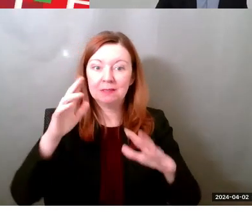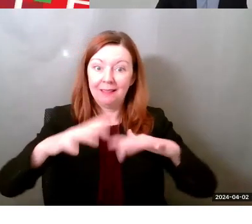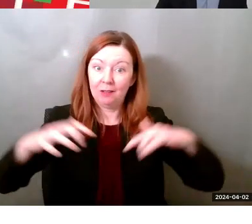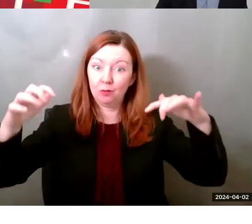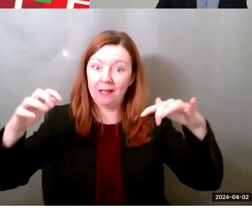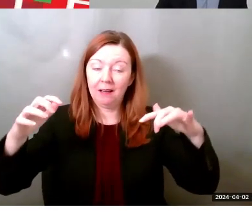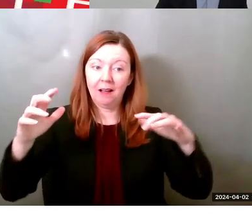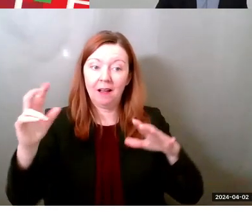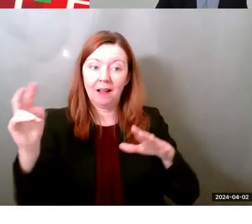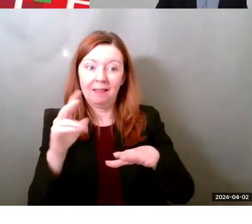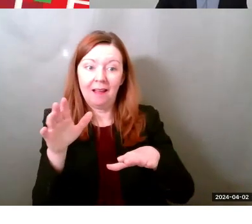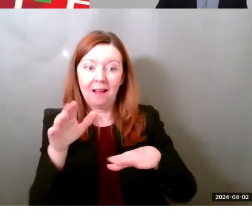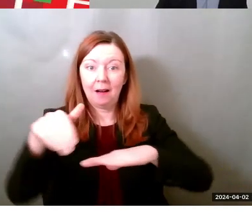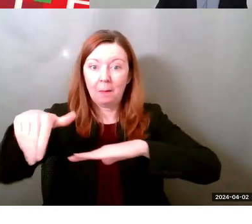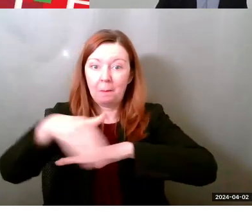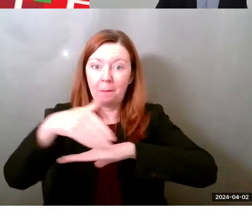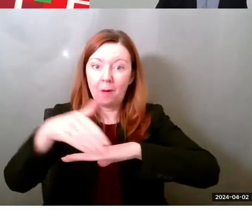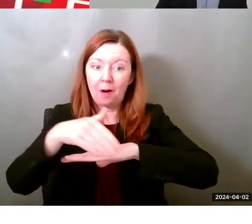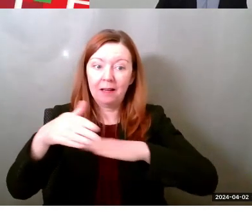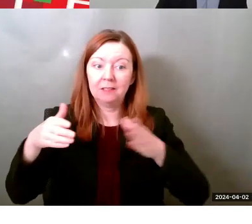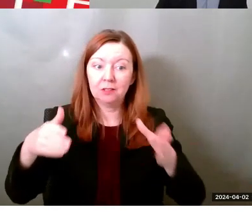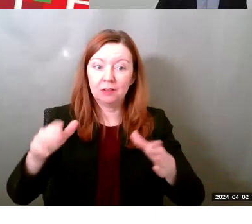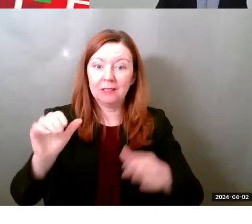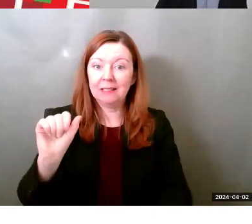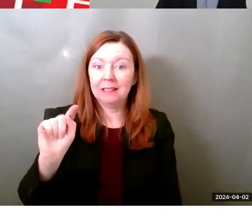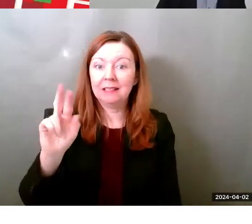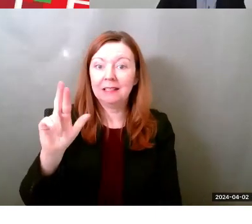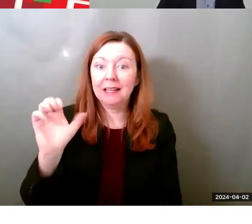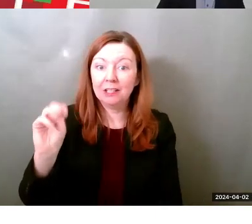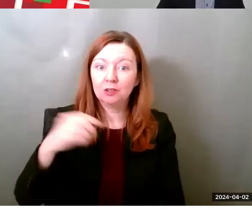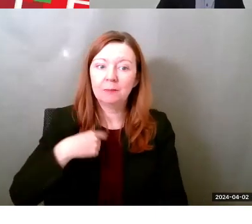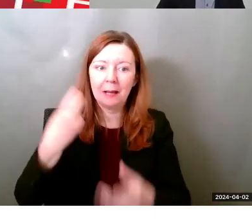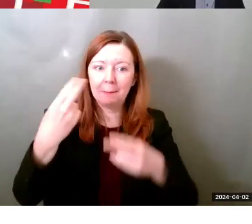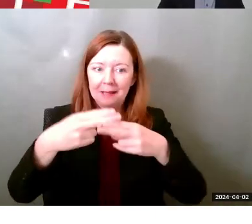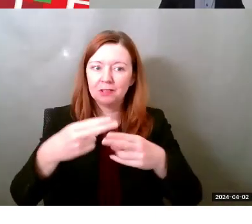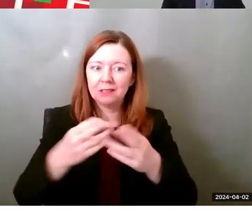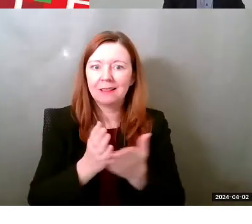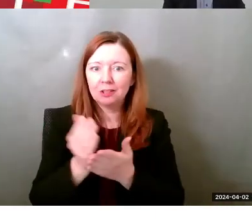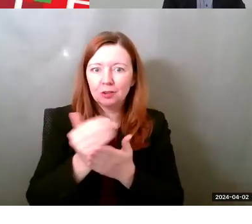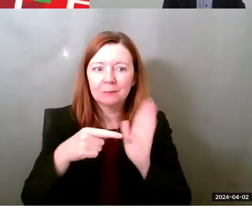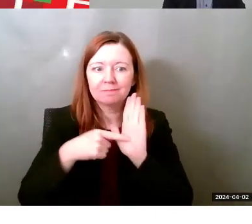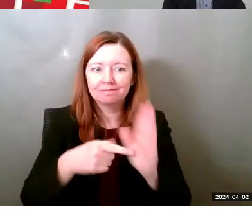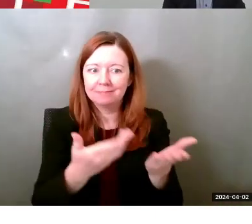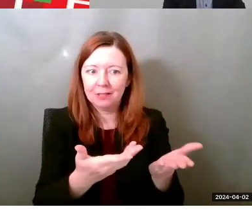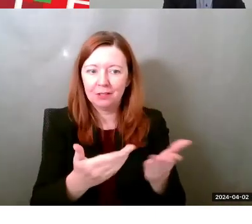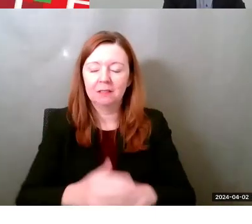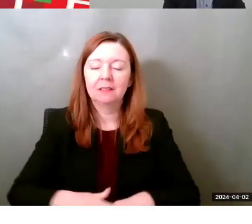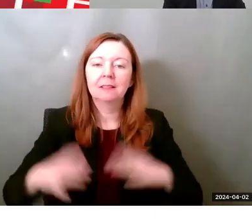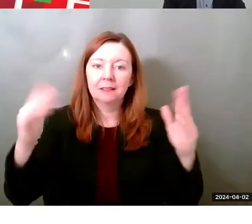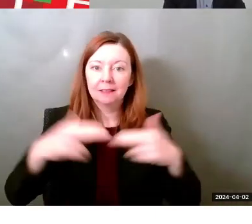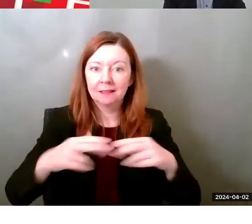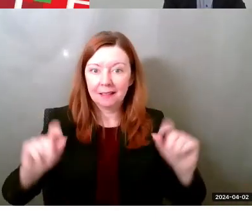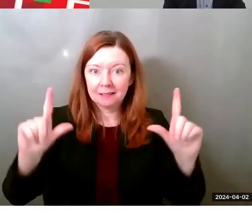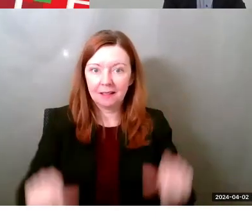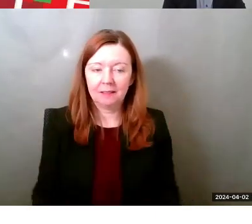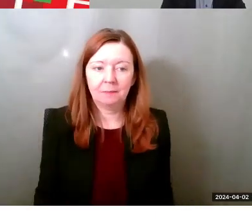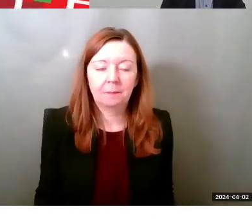you're also seeing the Market Street atrium that I mentioned in the transparency that's shown. Next slide.